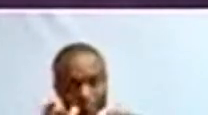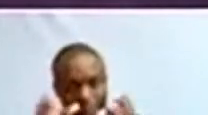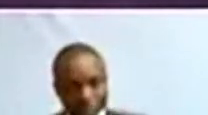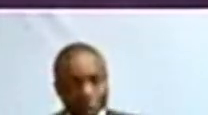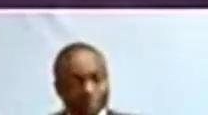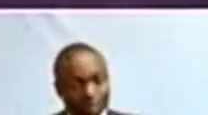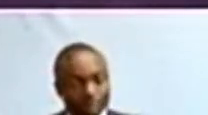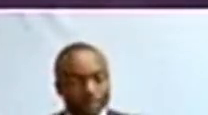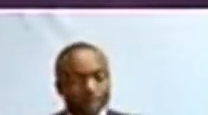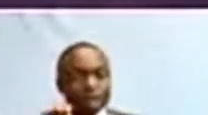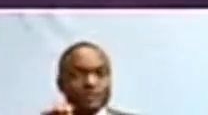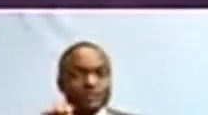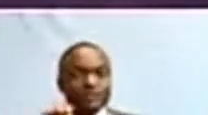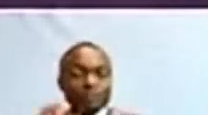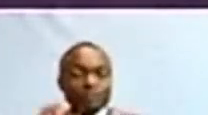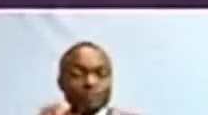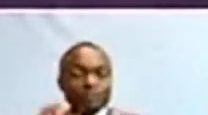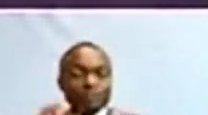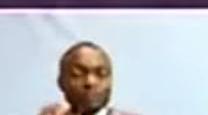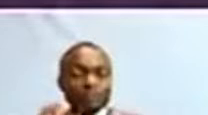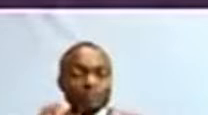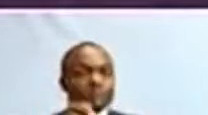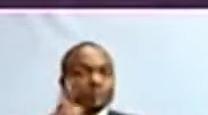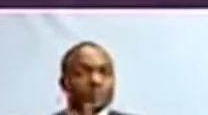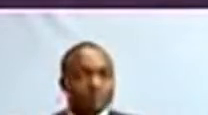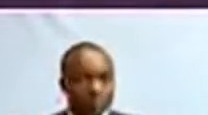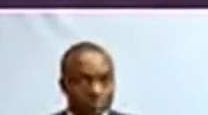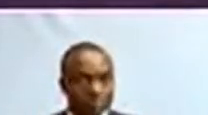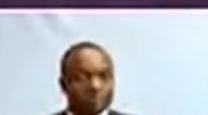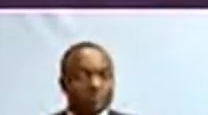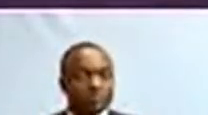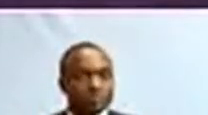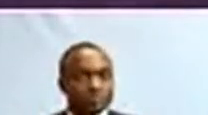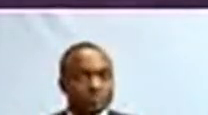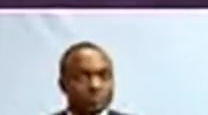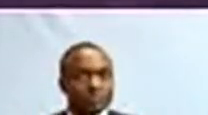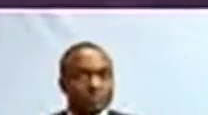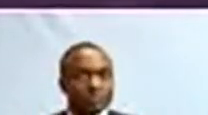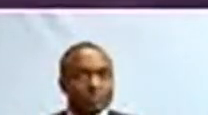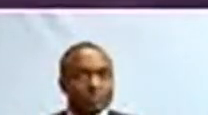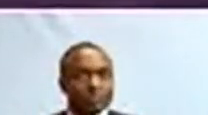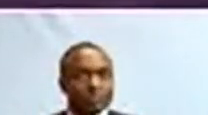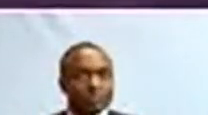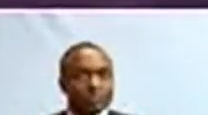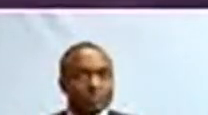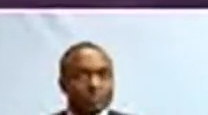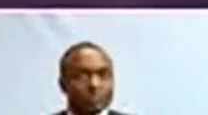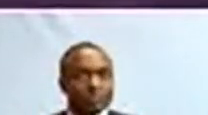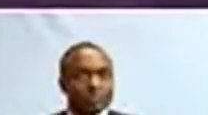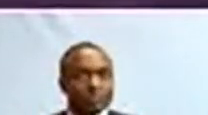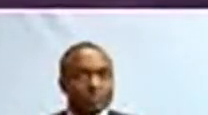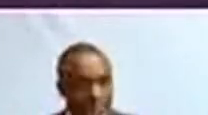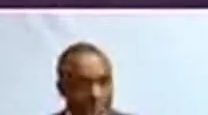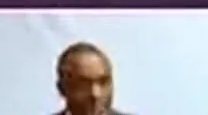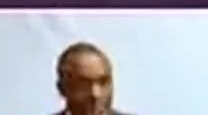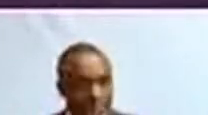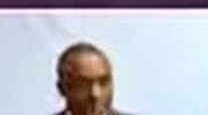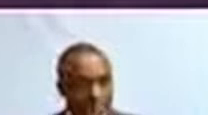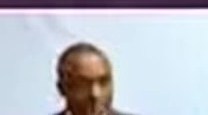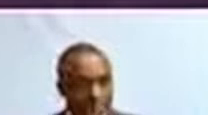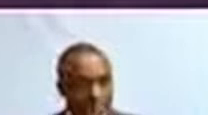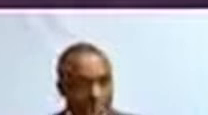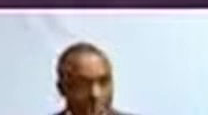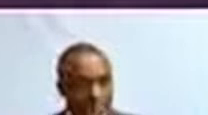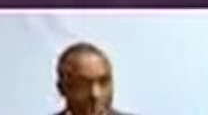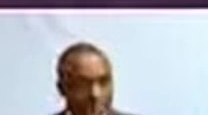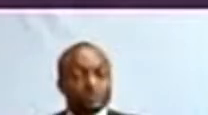committee to continue receiving submissions from Chama Town Council after the short break. Just